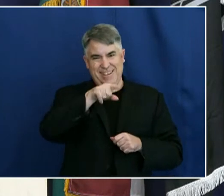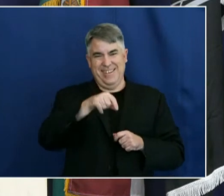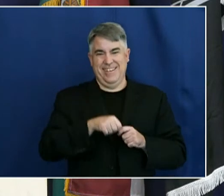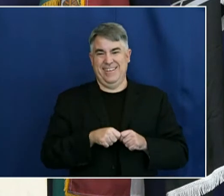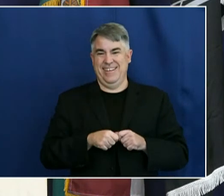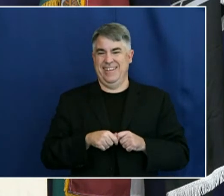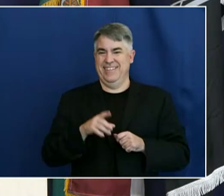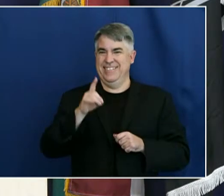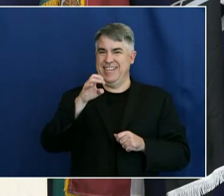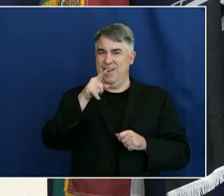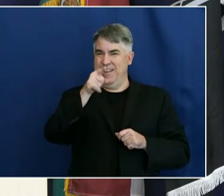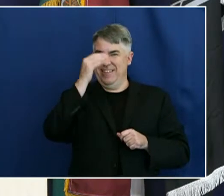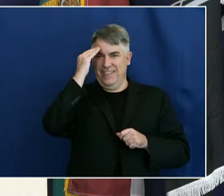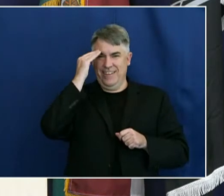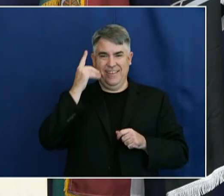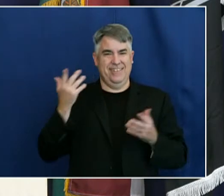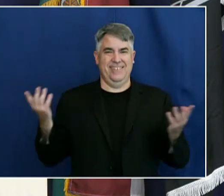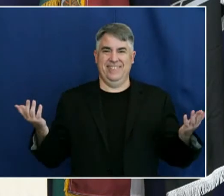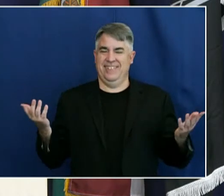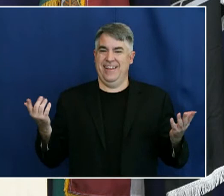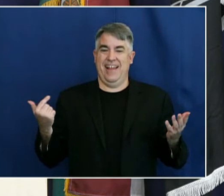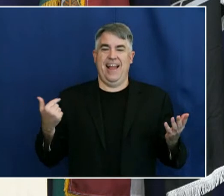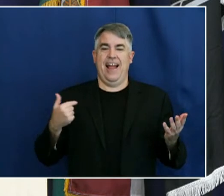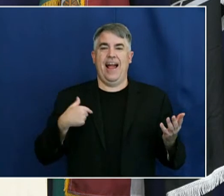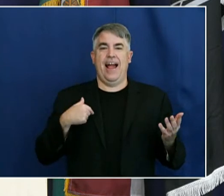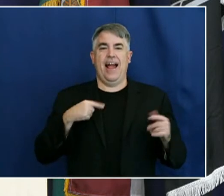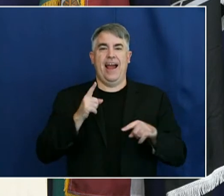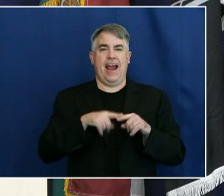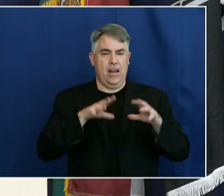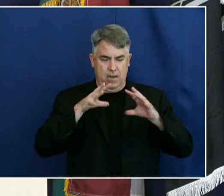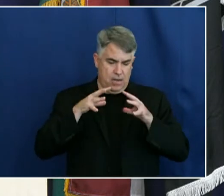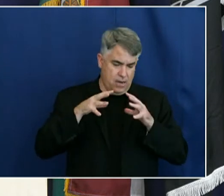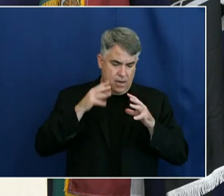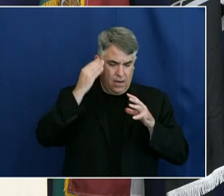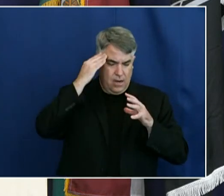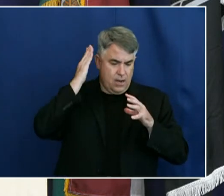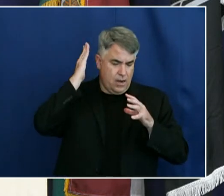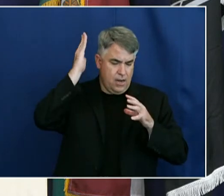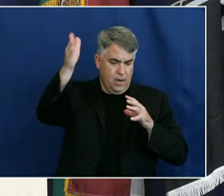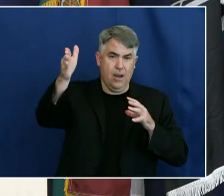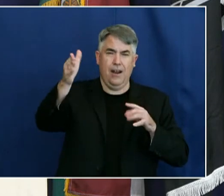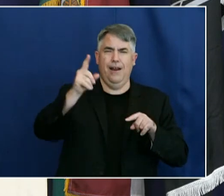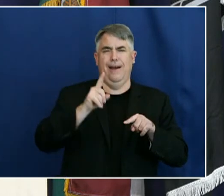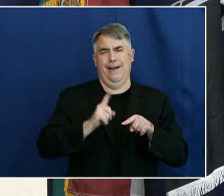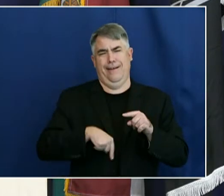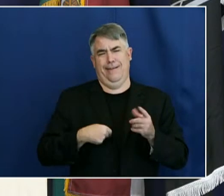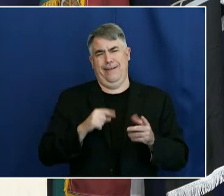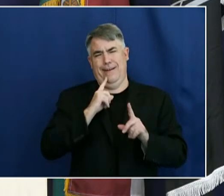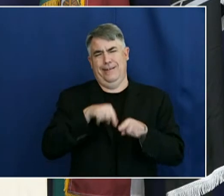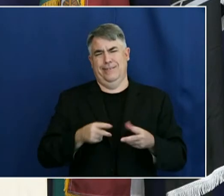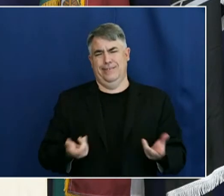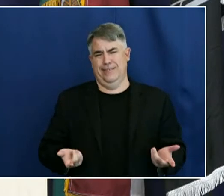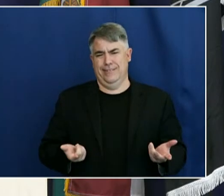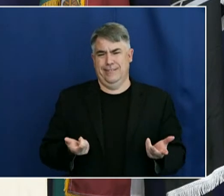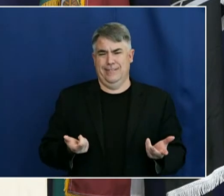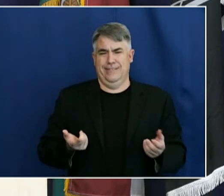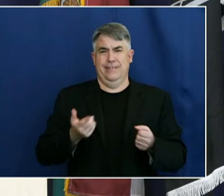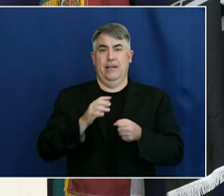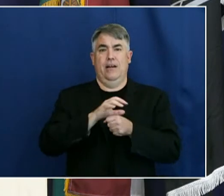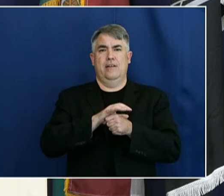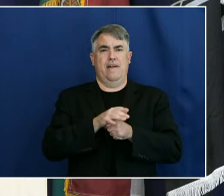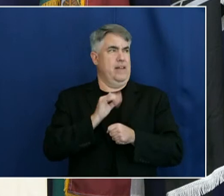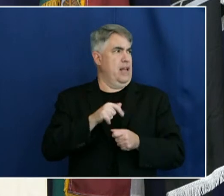here. We try really hard to not predict what COVID is going to do, and so I'm reluctant to put